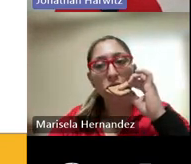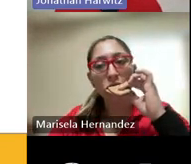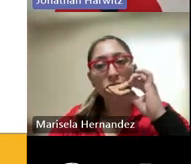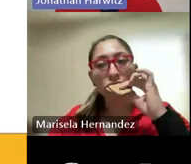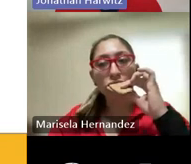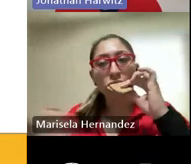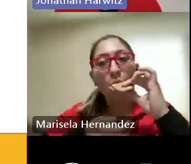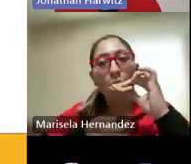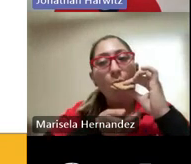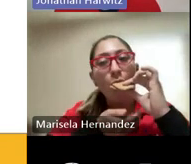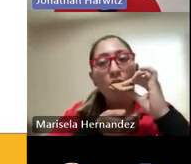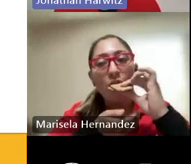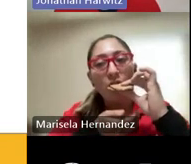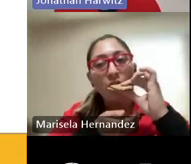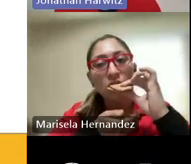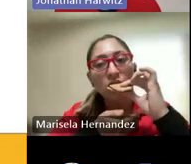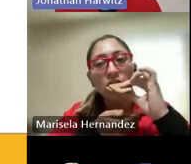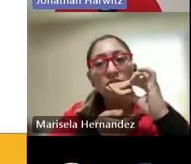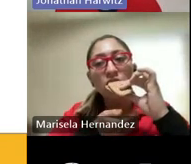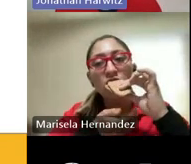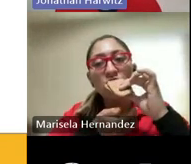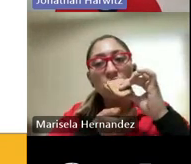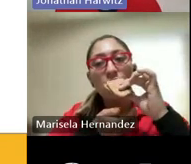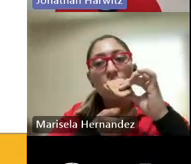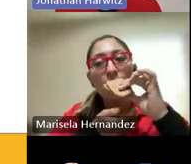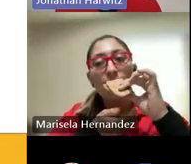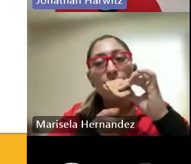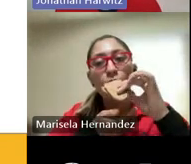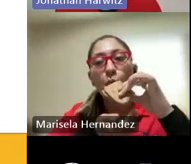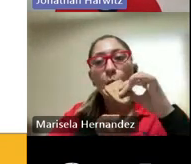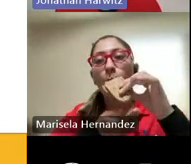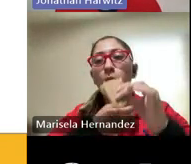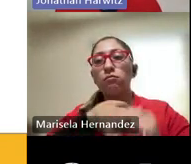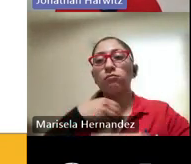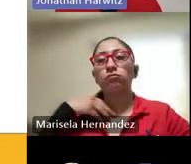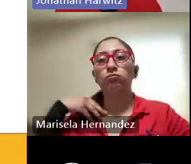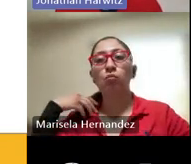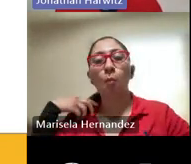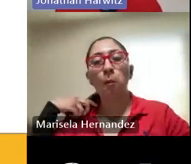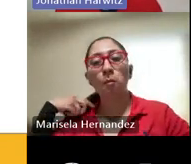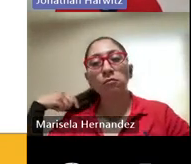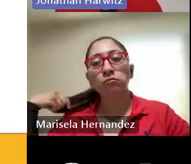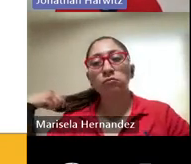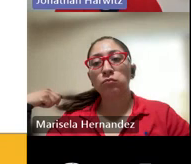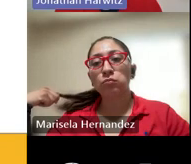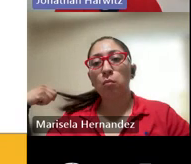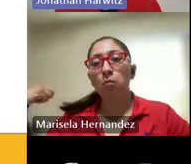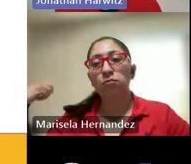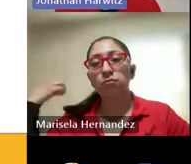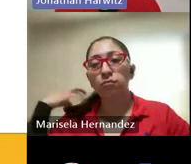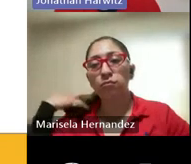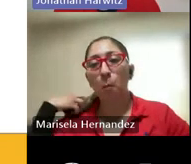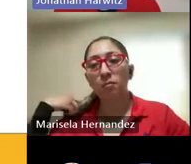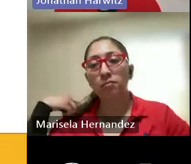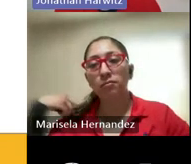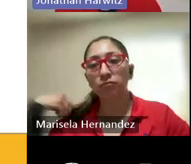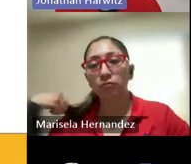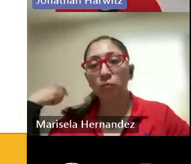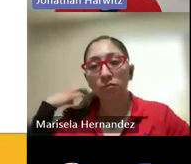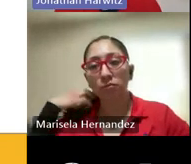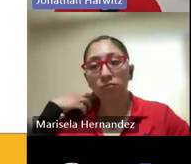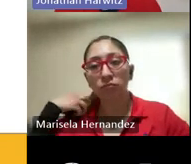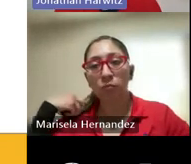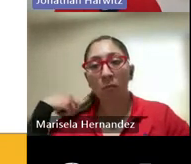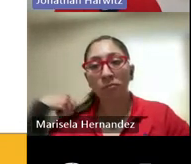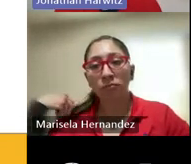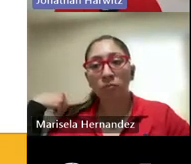sure that rural areas can compete fairly with others, you tend to see more of the